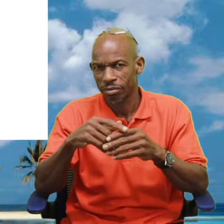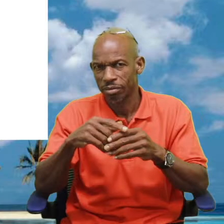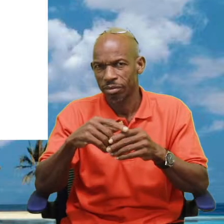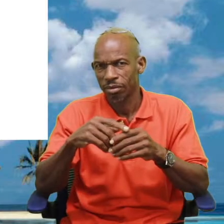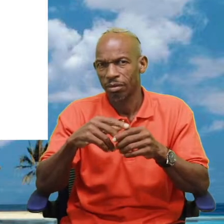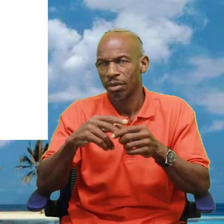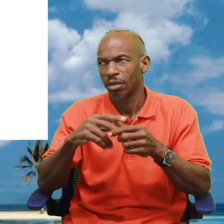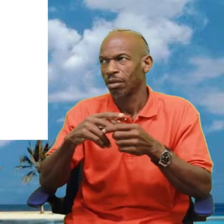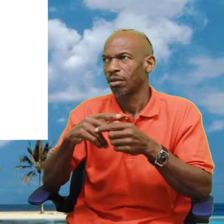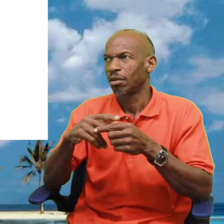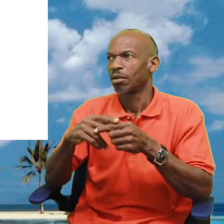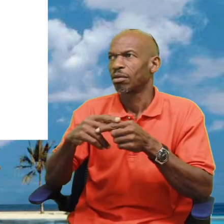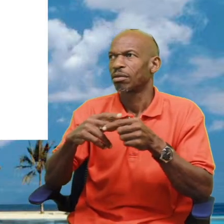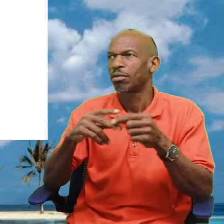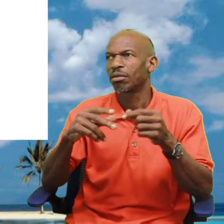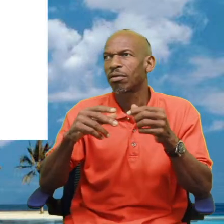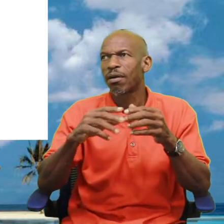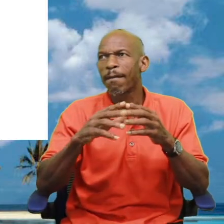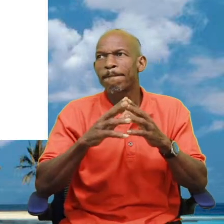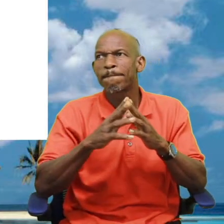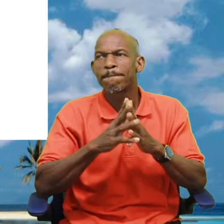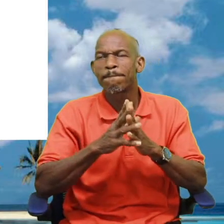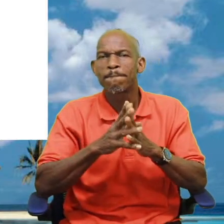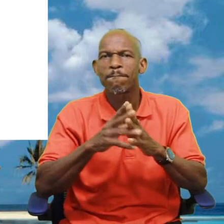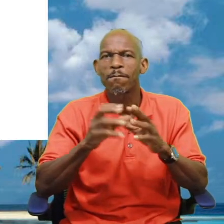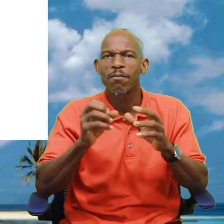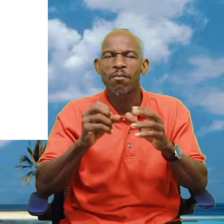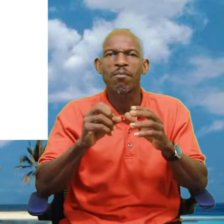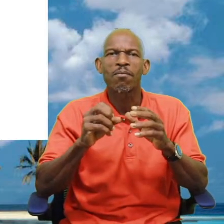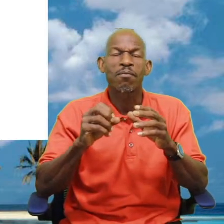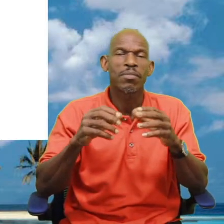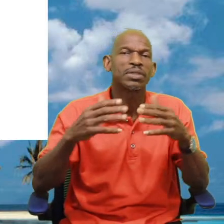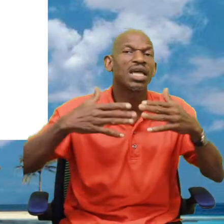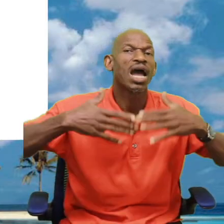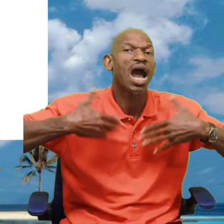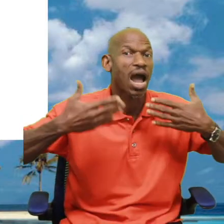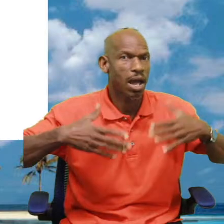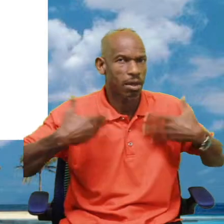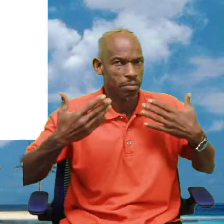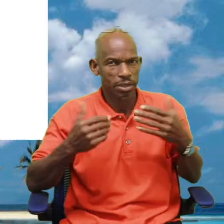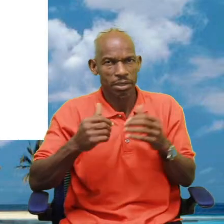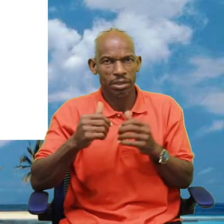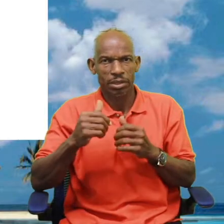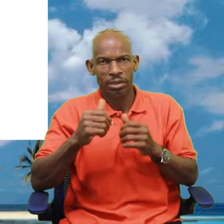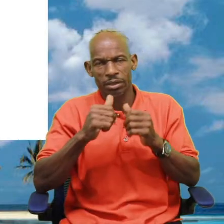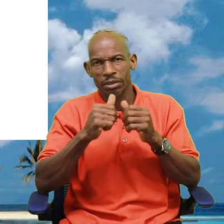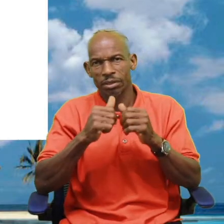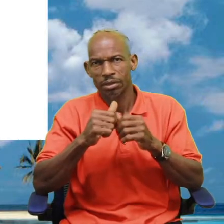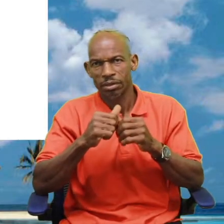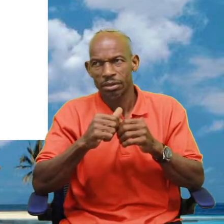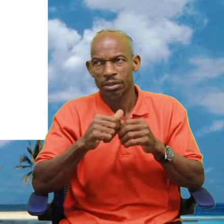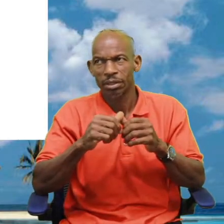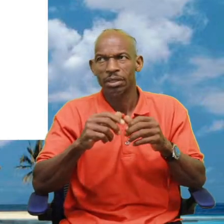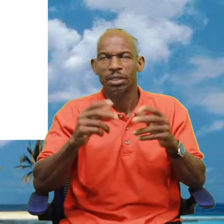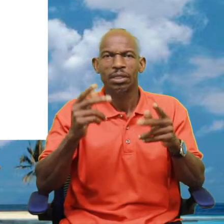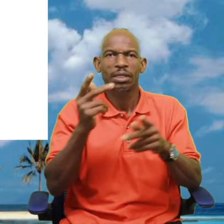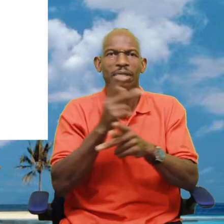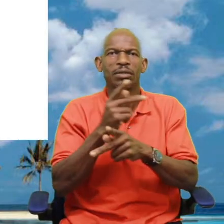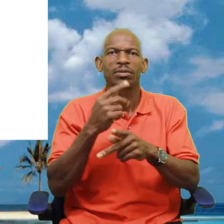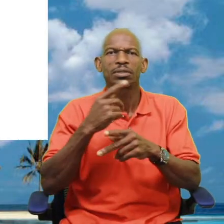You say they are happy. You can't say their smile is the action. Kenton was talking about something else